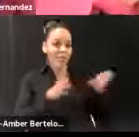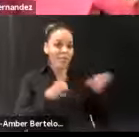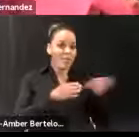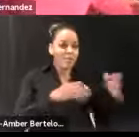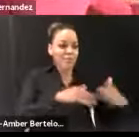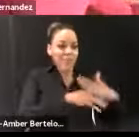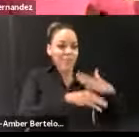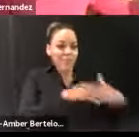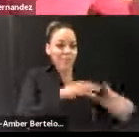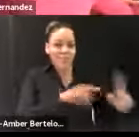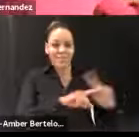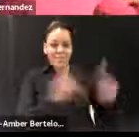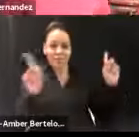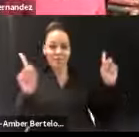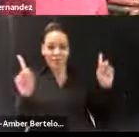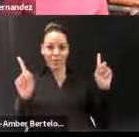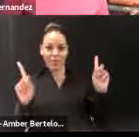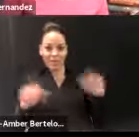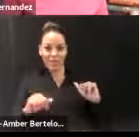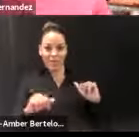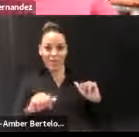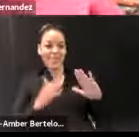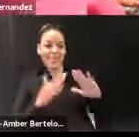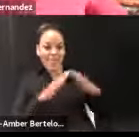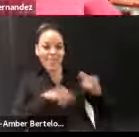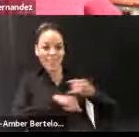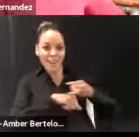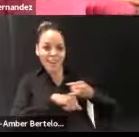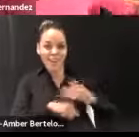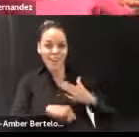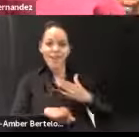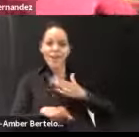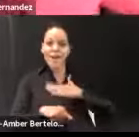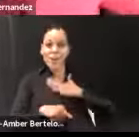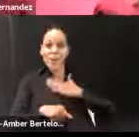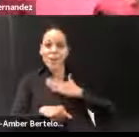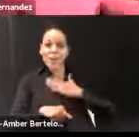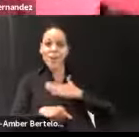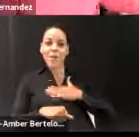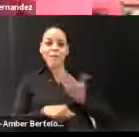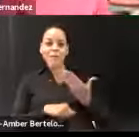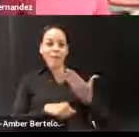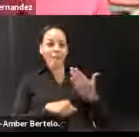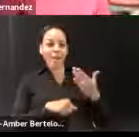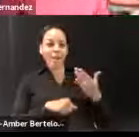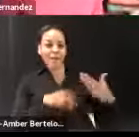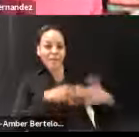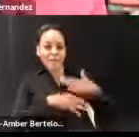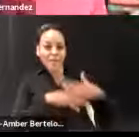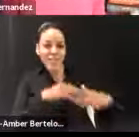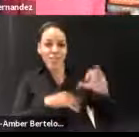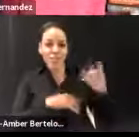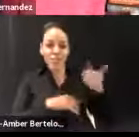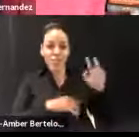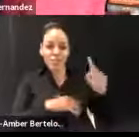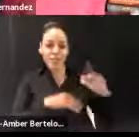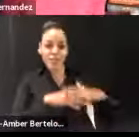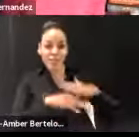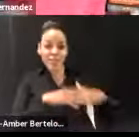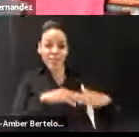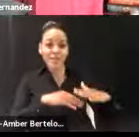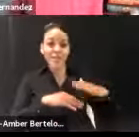because my Fajardo was City Island, my Luquillo, Orchard Beach. And summer nights